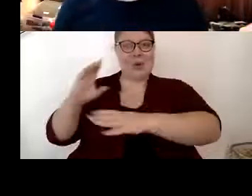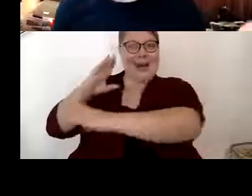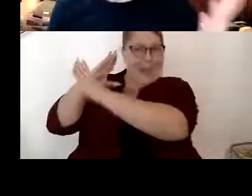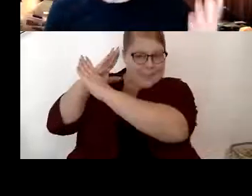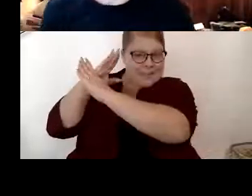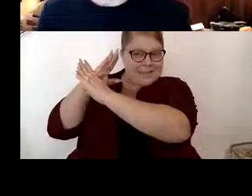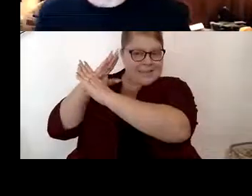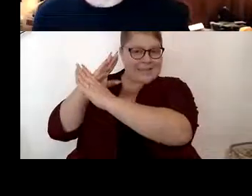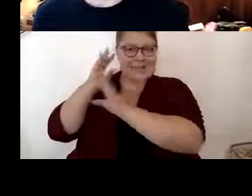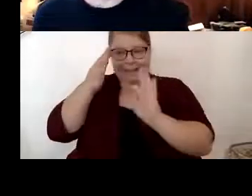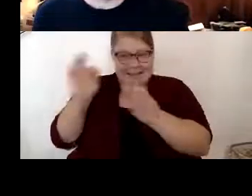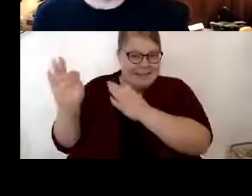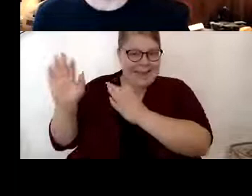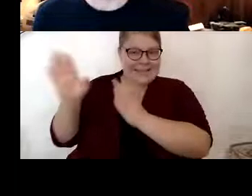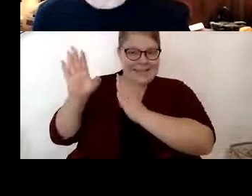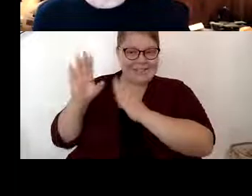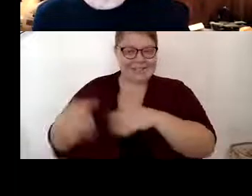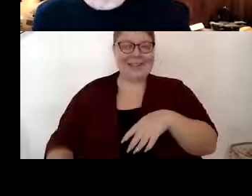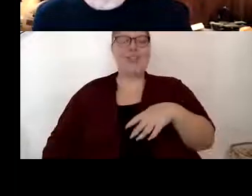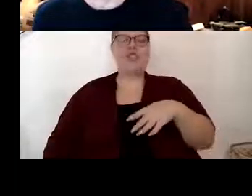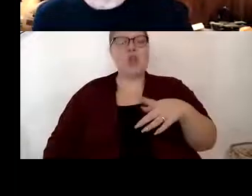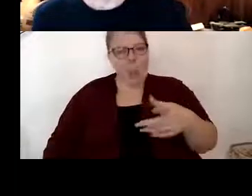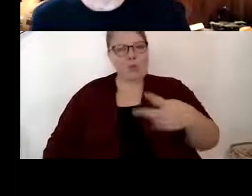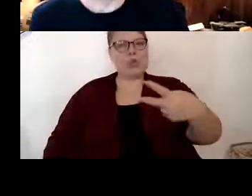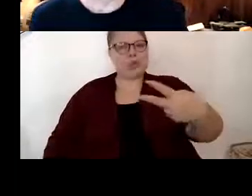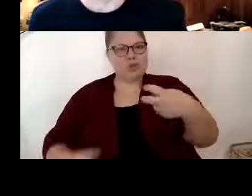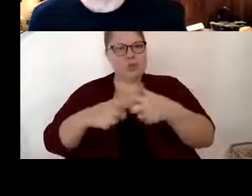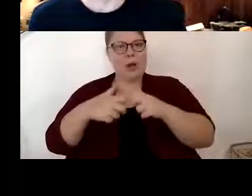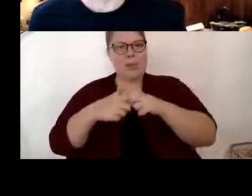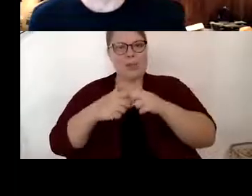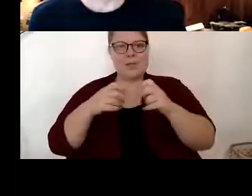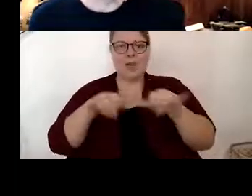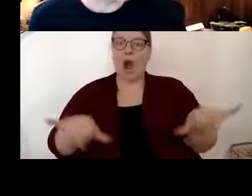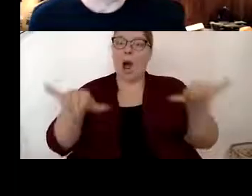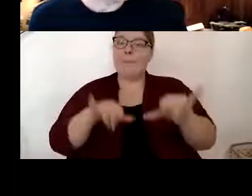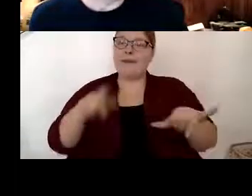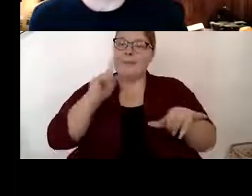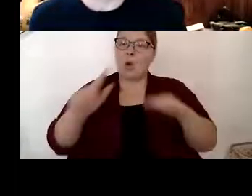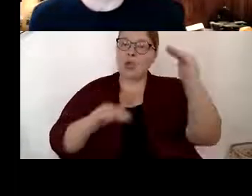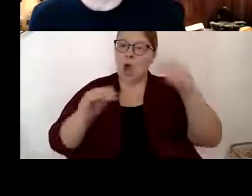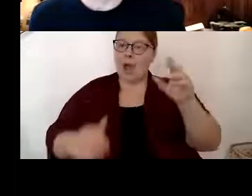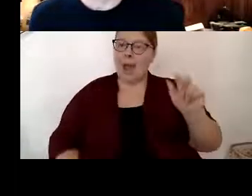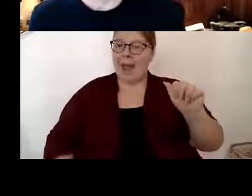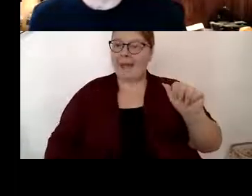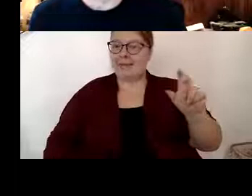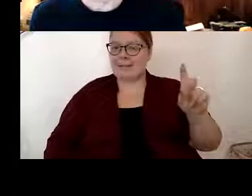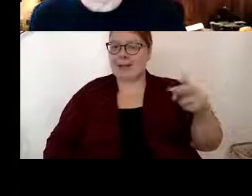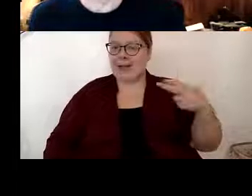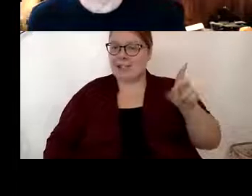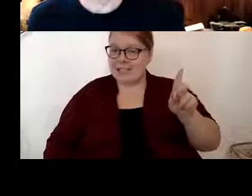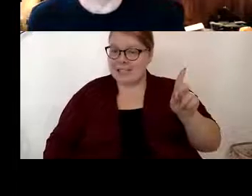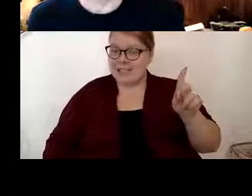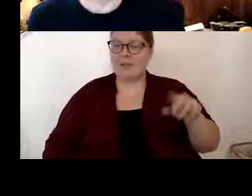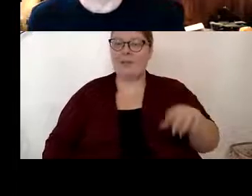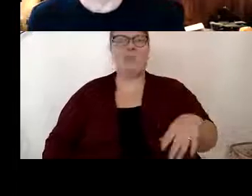those, incidentally, are 2 problems that are very common with adult ADHD. And by the way, we know